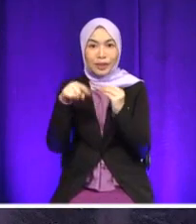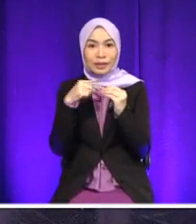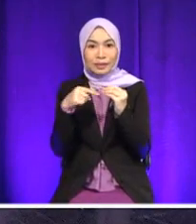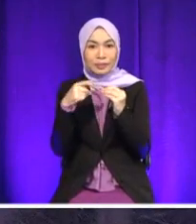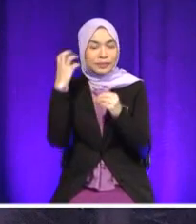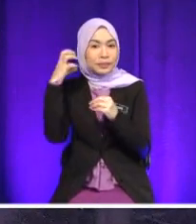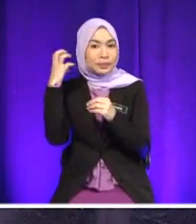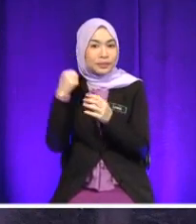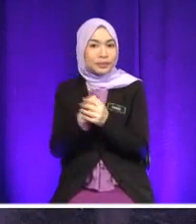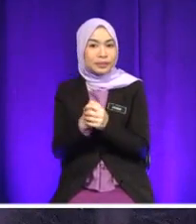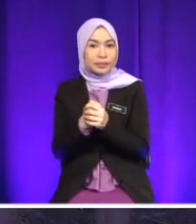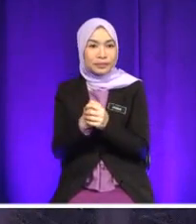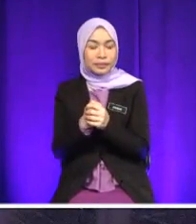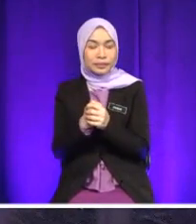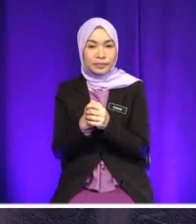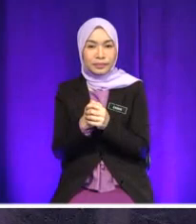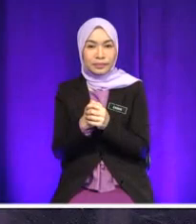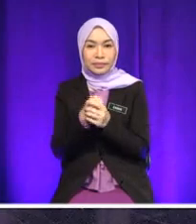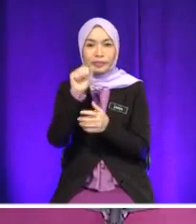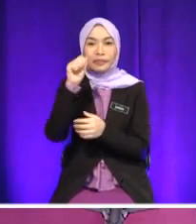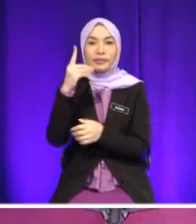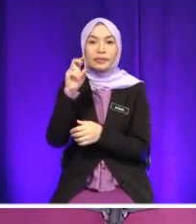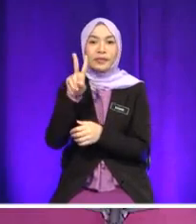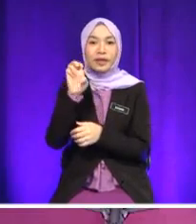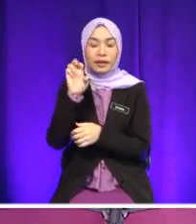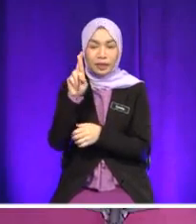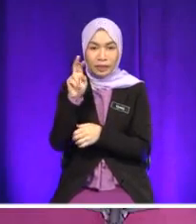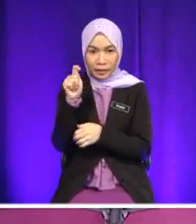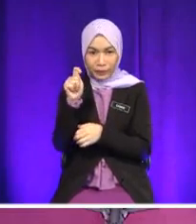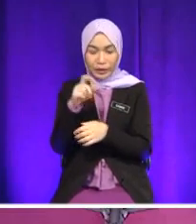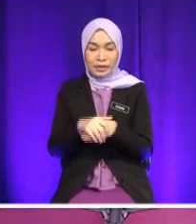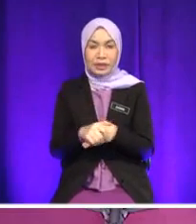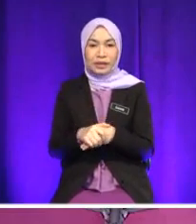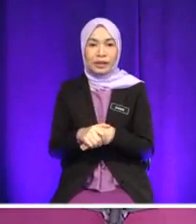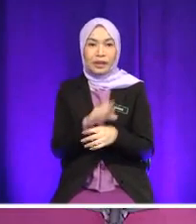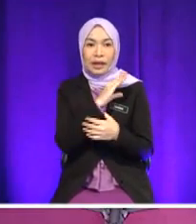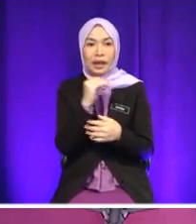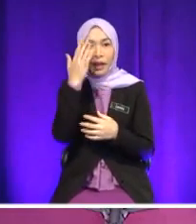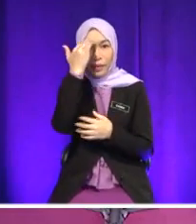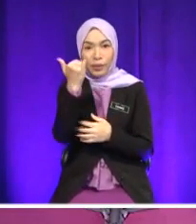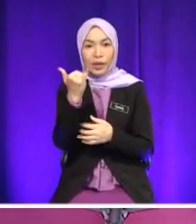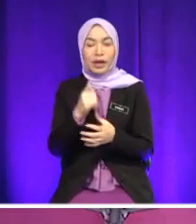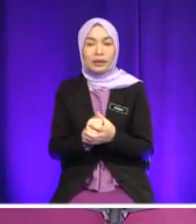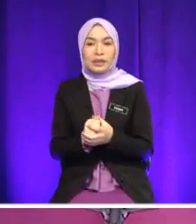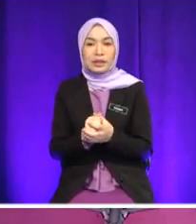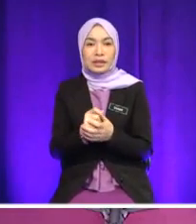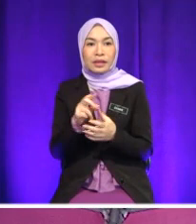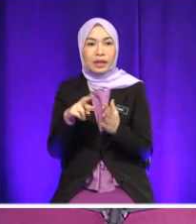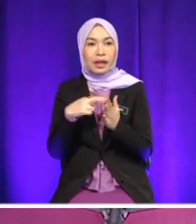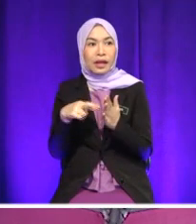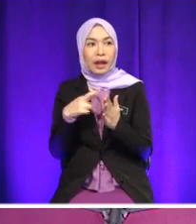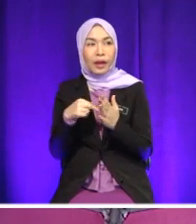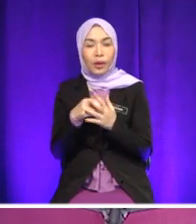it explanations like why should Hannah record a radio advertisement, right? Okay, so both of them, they provide